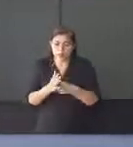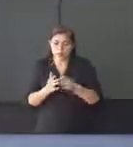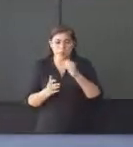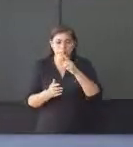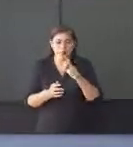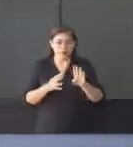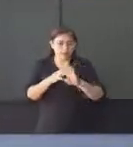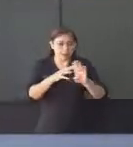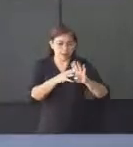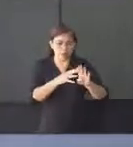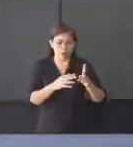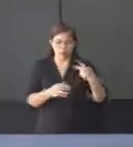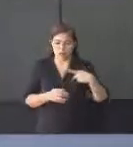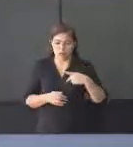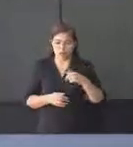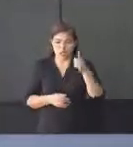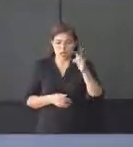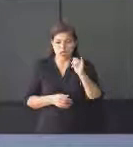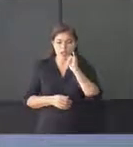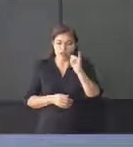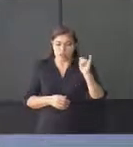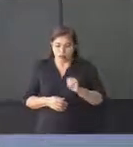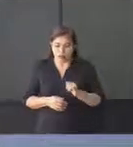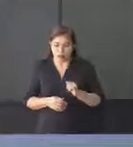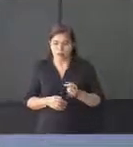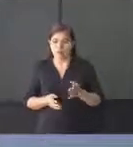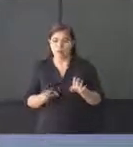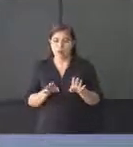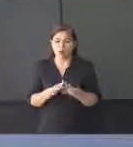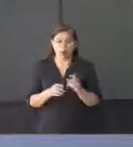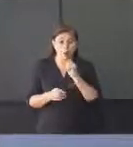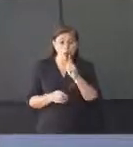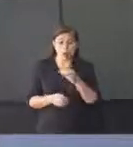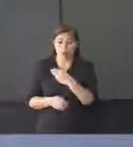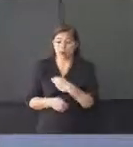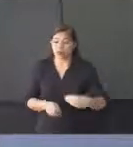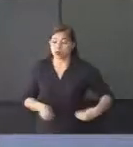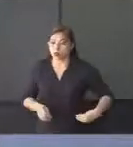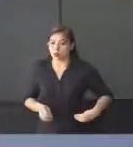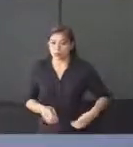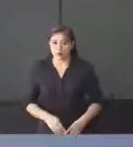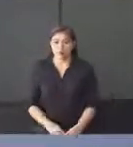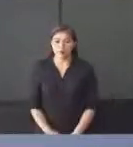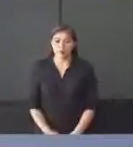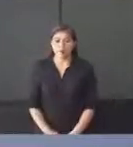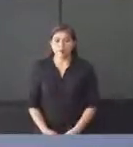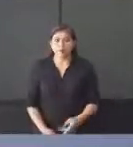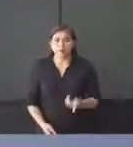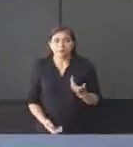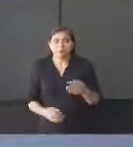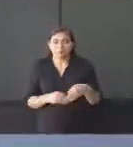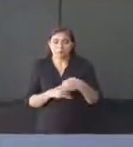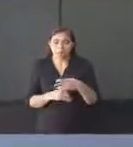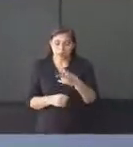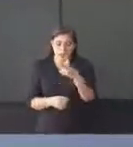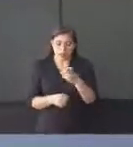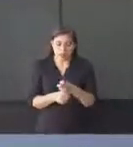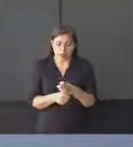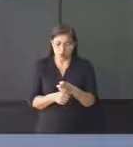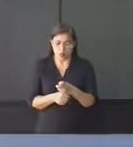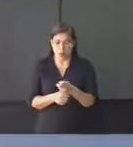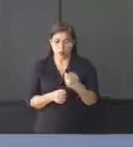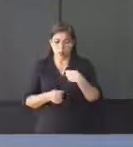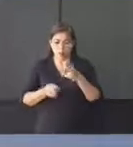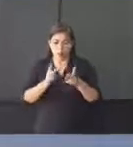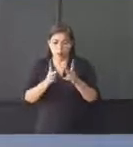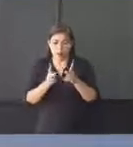the reception system in Italy because it has as a base municipalities, and on the